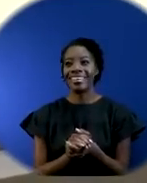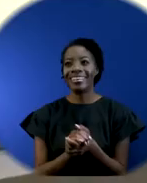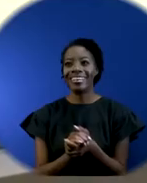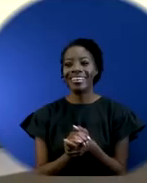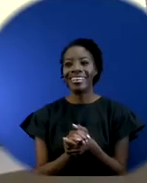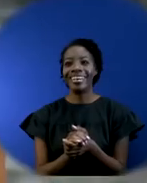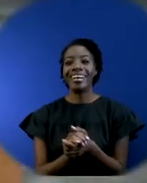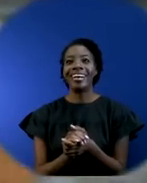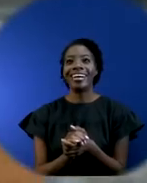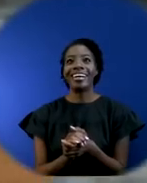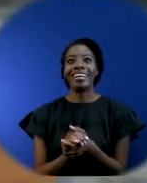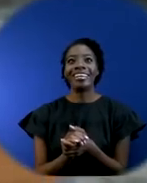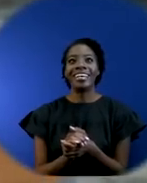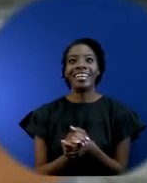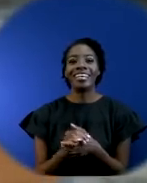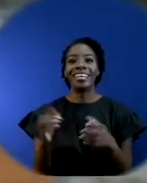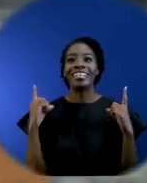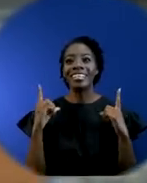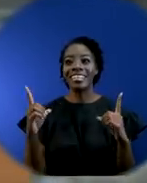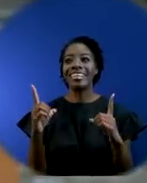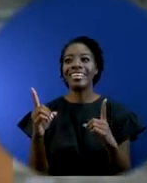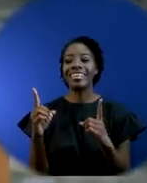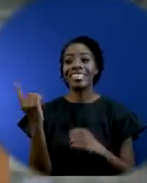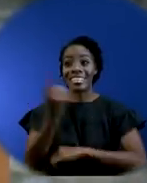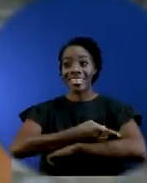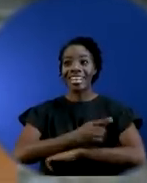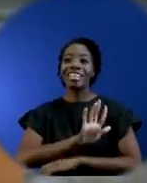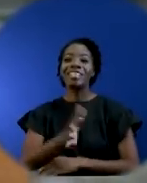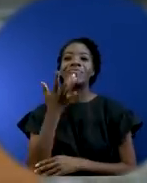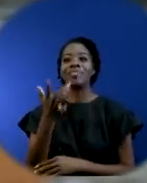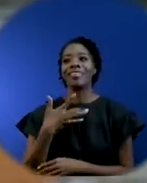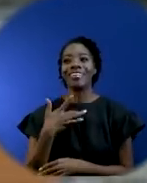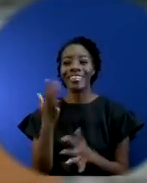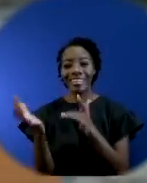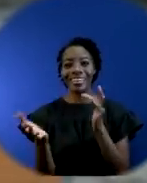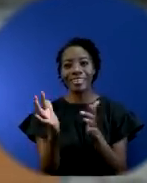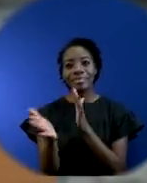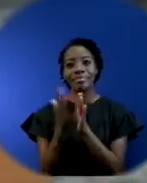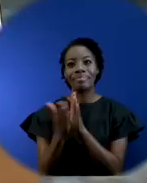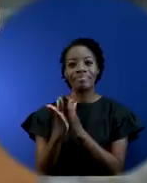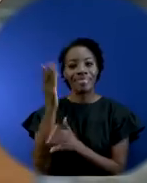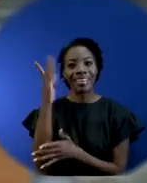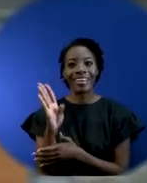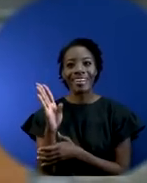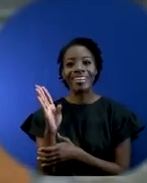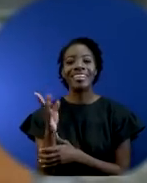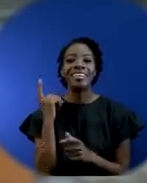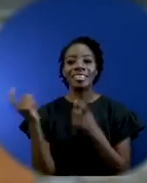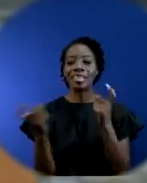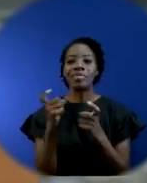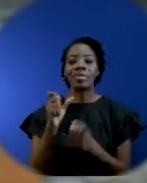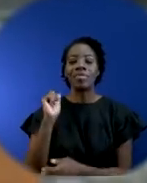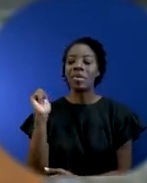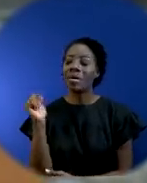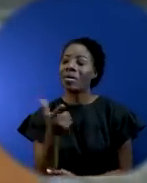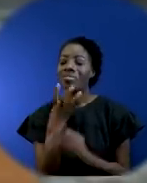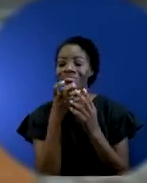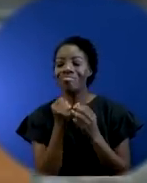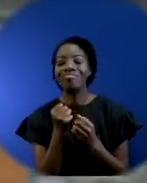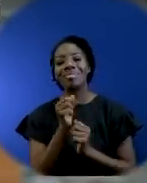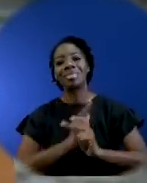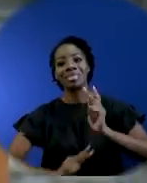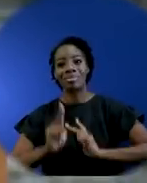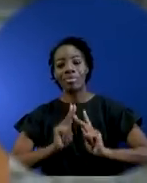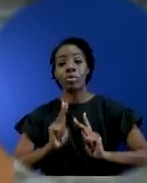Today is her birthday. God bless you, ma'am. Praise God for you. We celebrate with all of these precious people born in